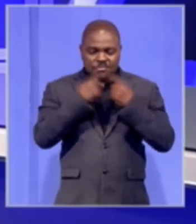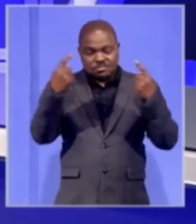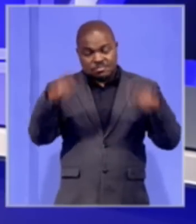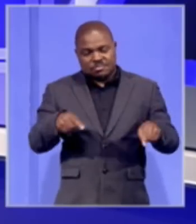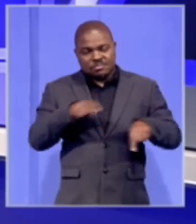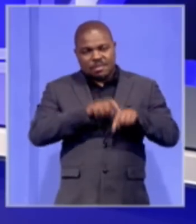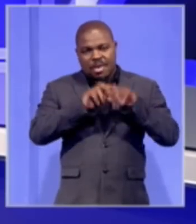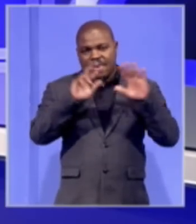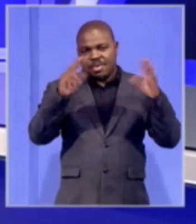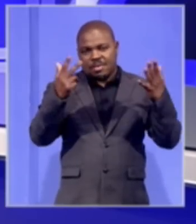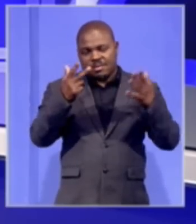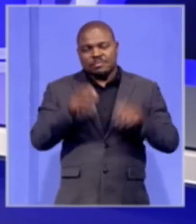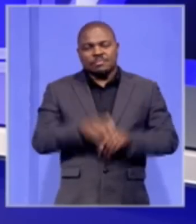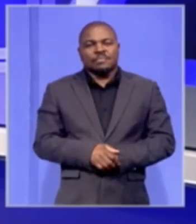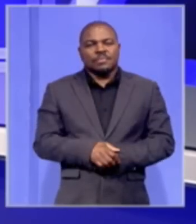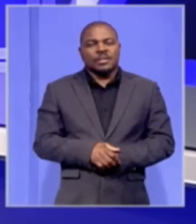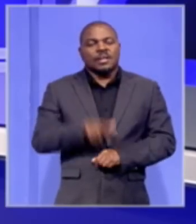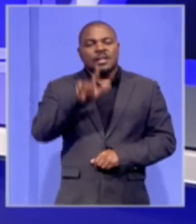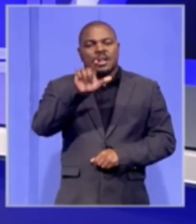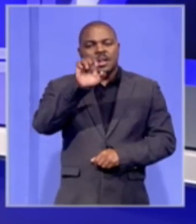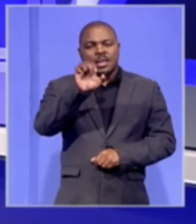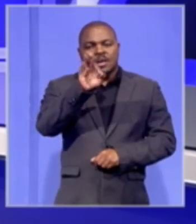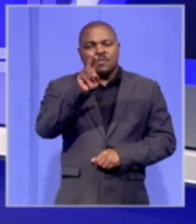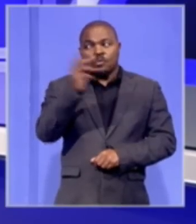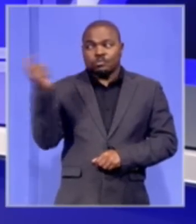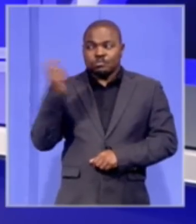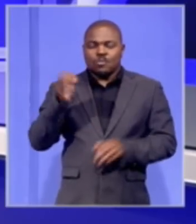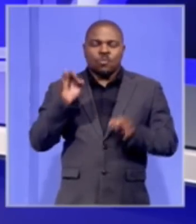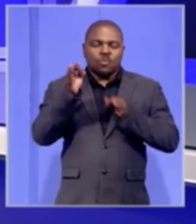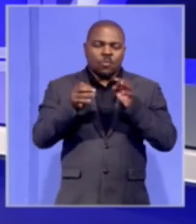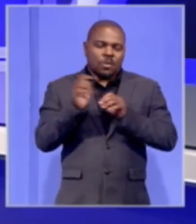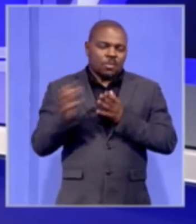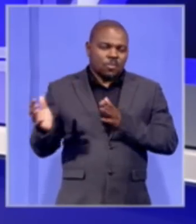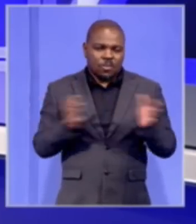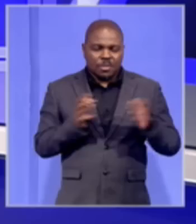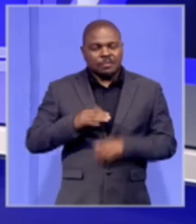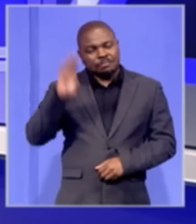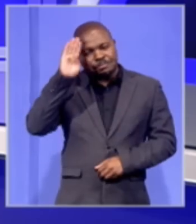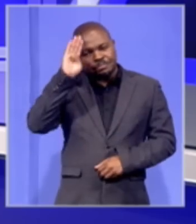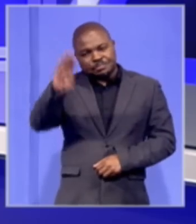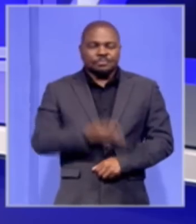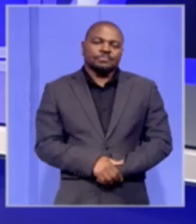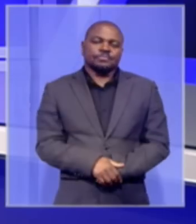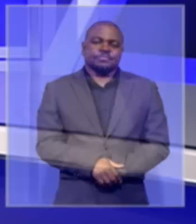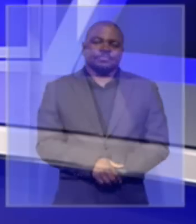hosane ka hora ya borobedi le fumutangwa latela ka bolipi khotso.